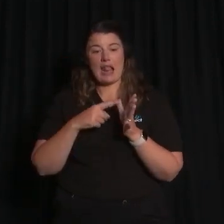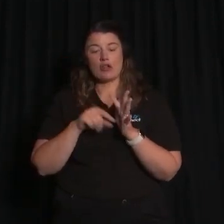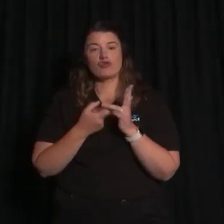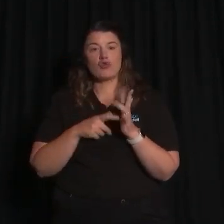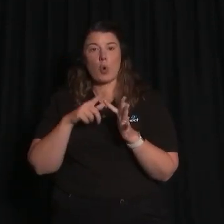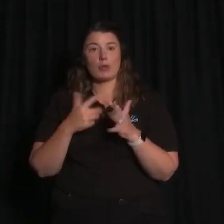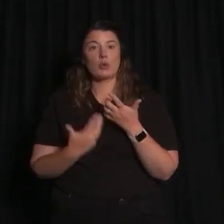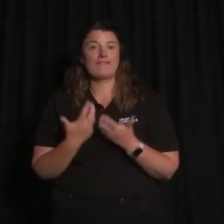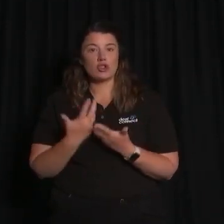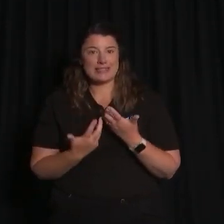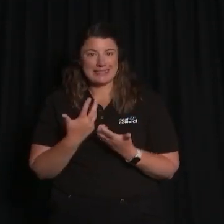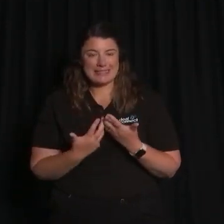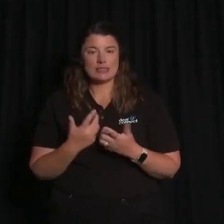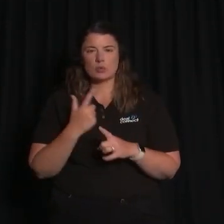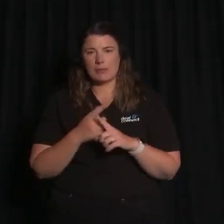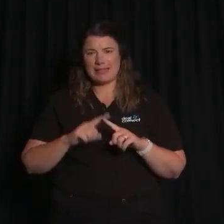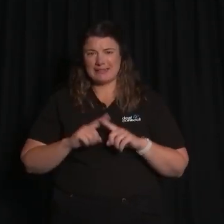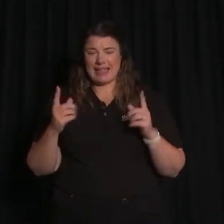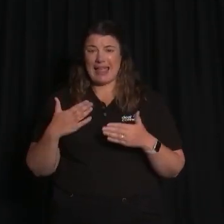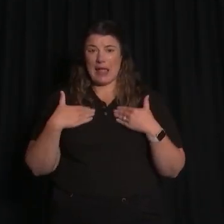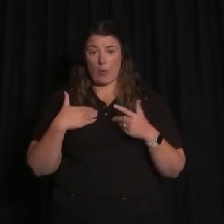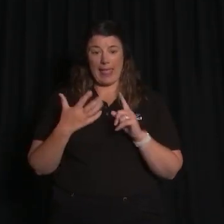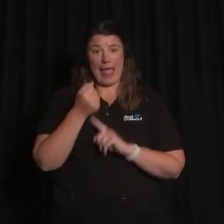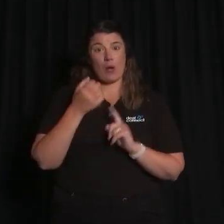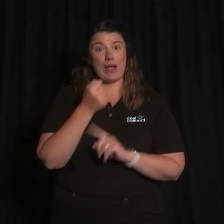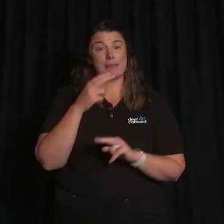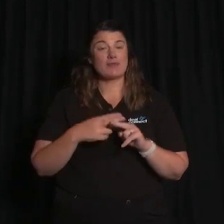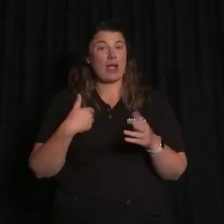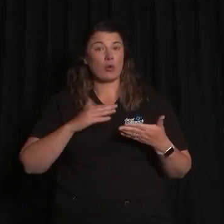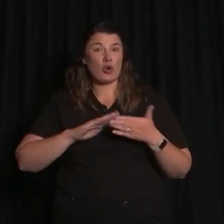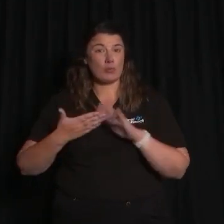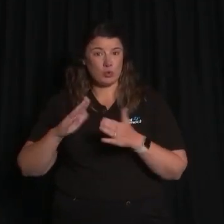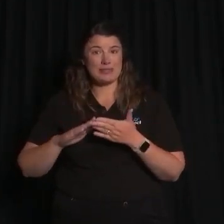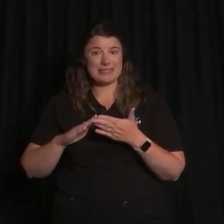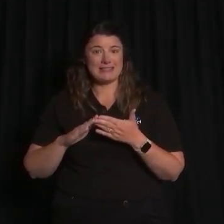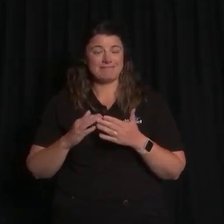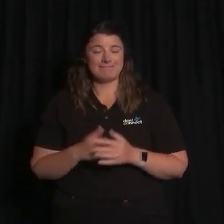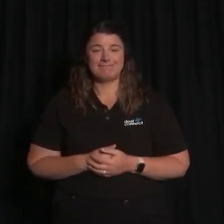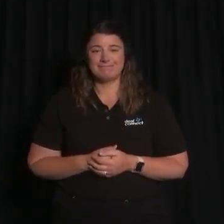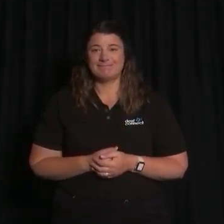talk about the disparities of health outcomes for our communities. Please make them welcome.